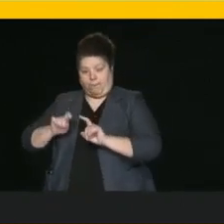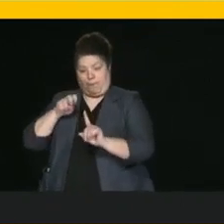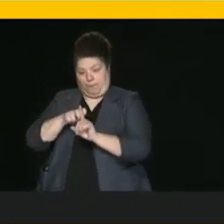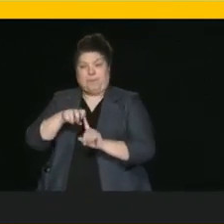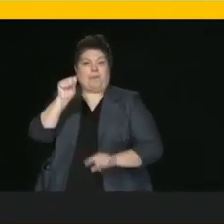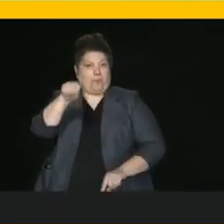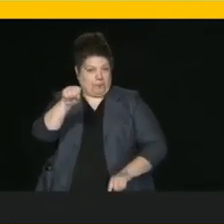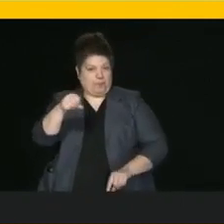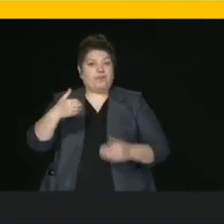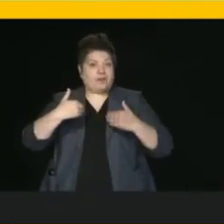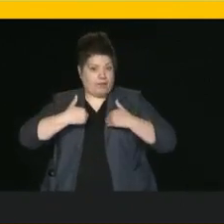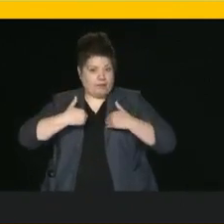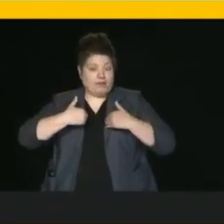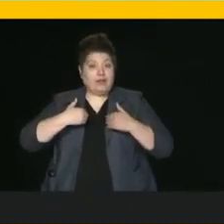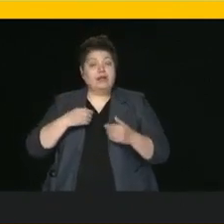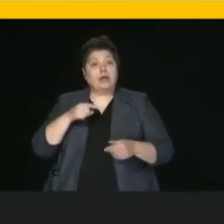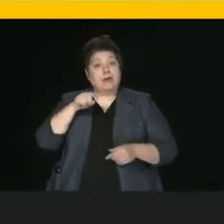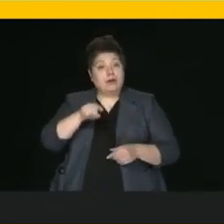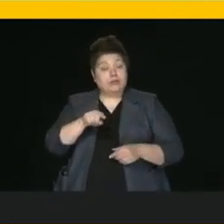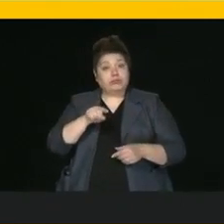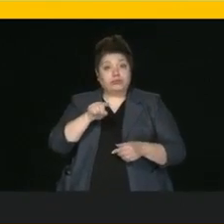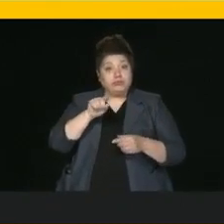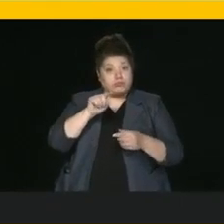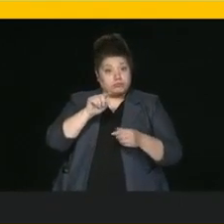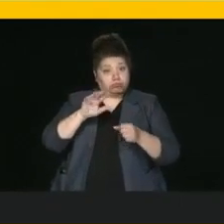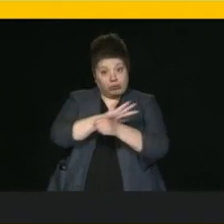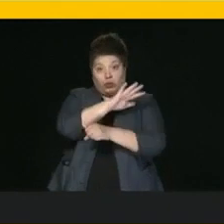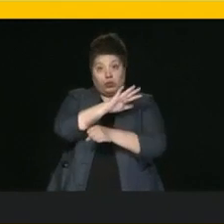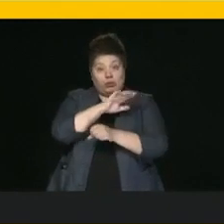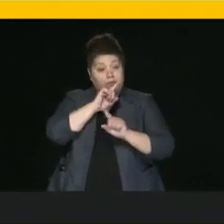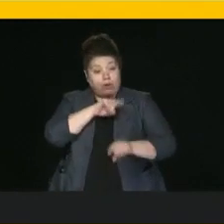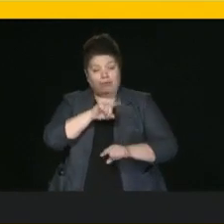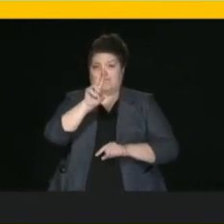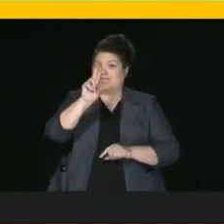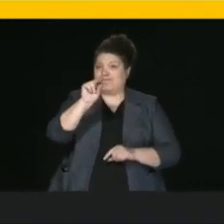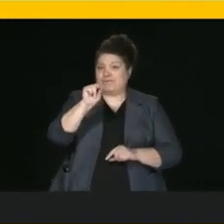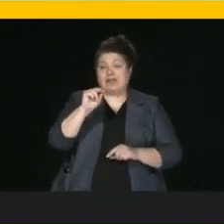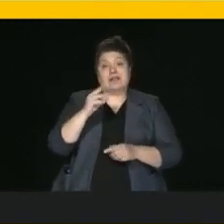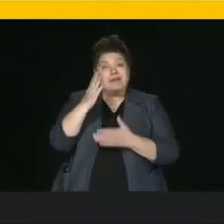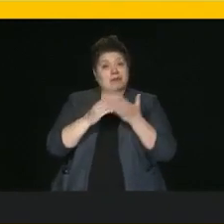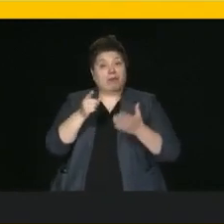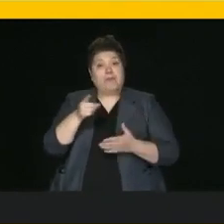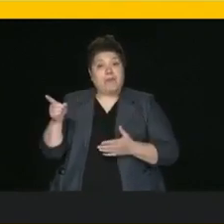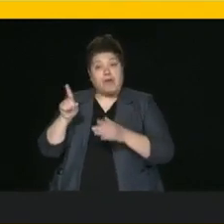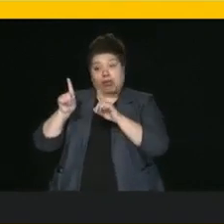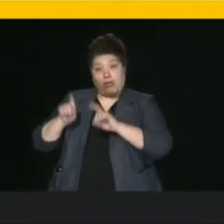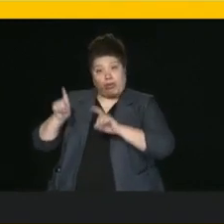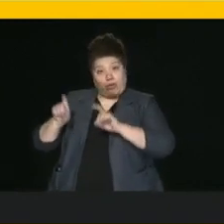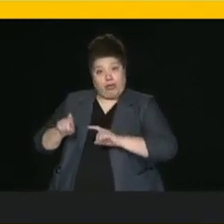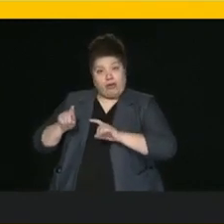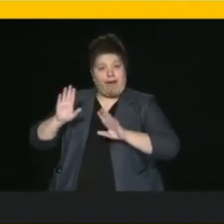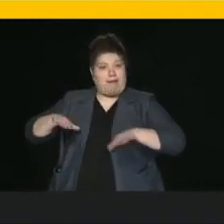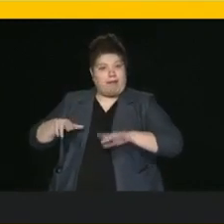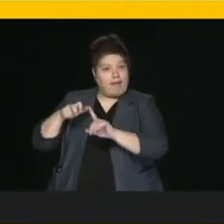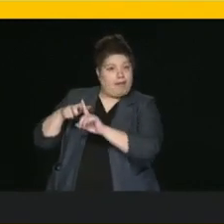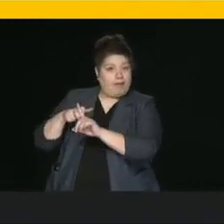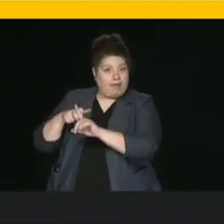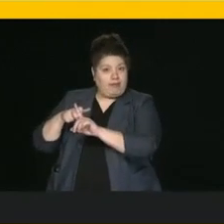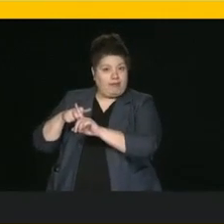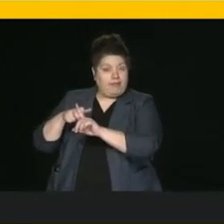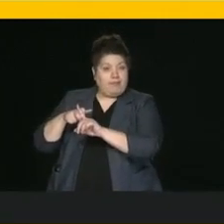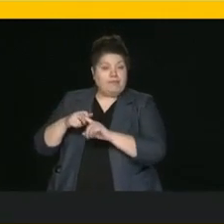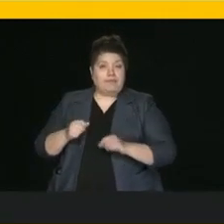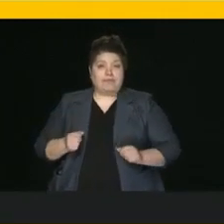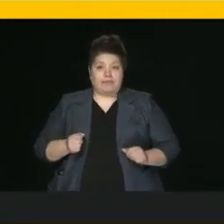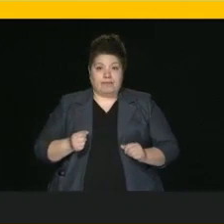incomplete picture because many more cases are not formally reported. We also have a high level